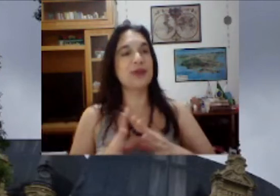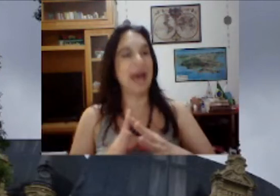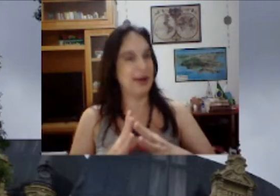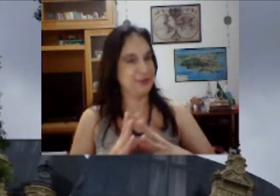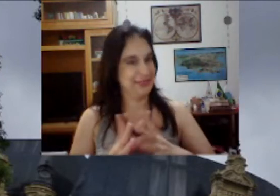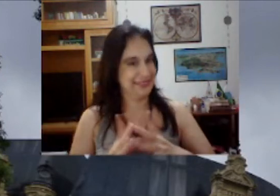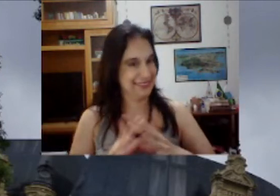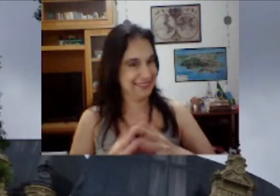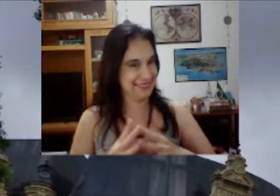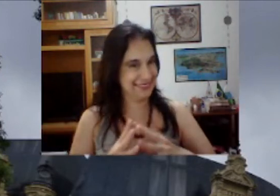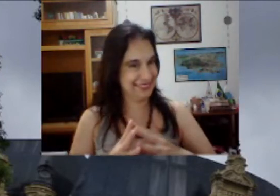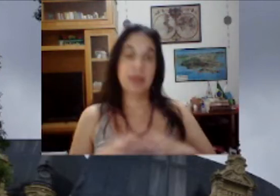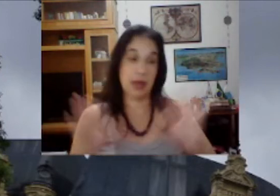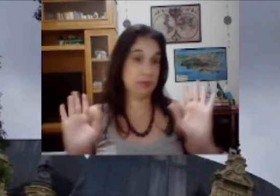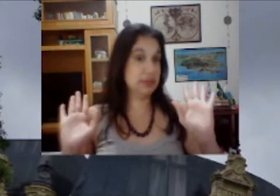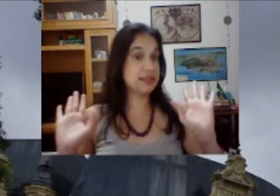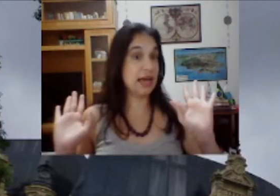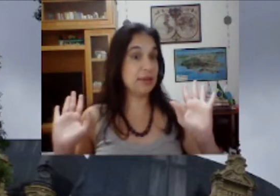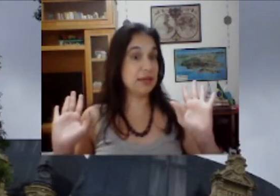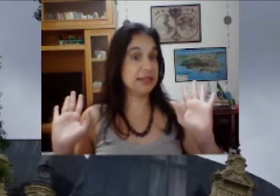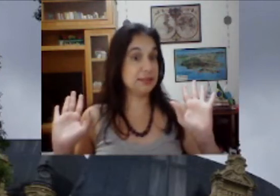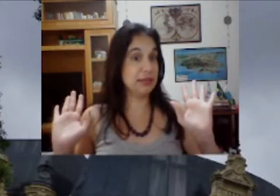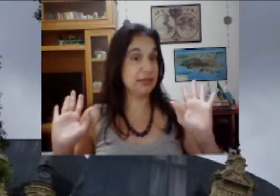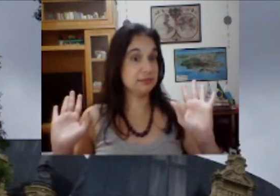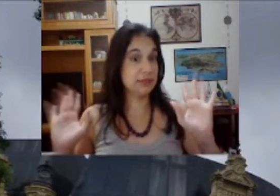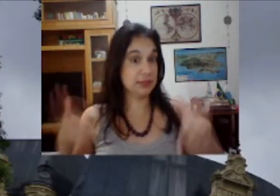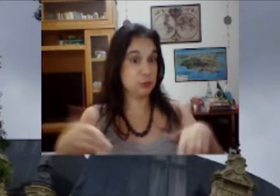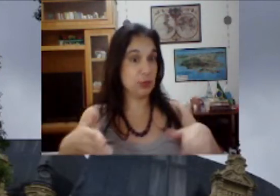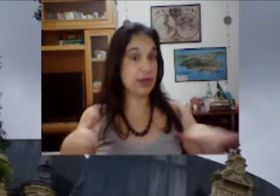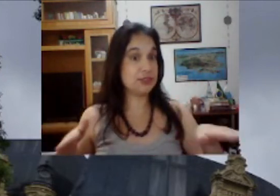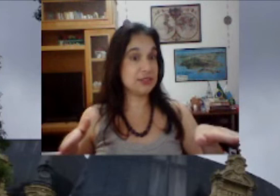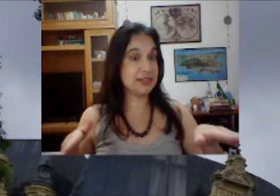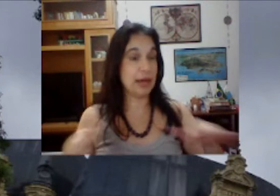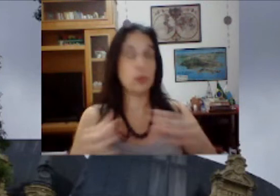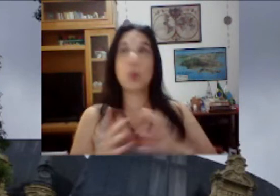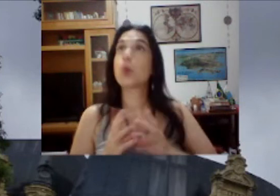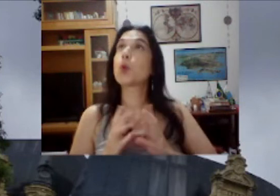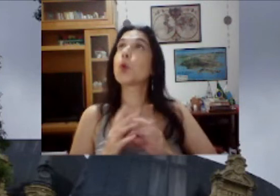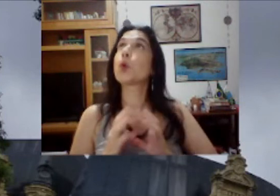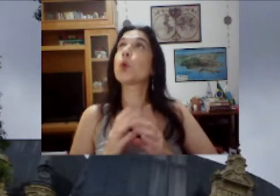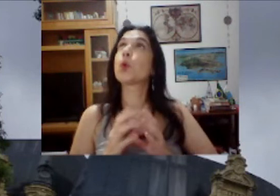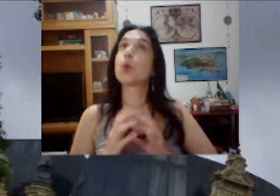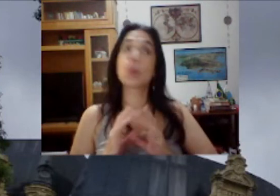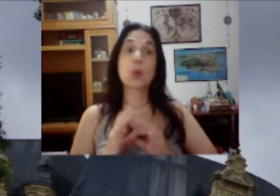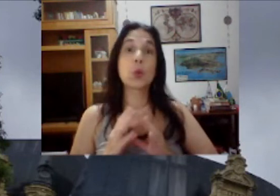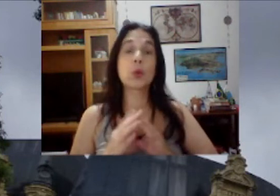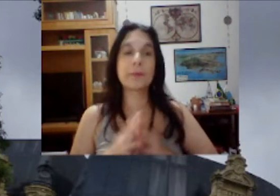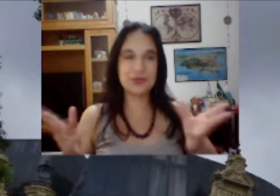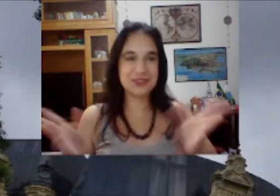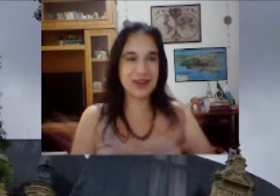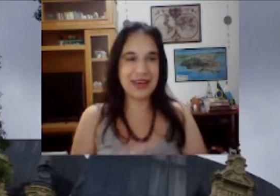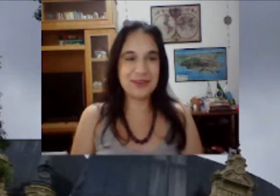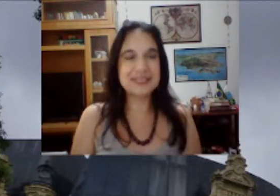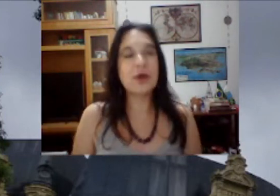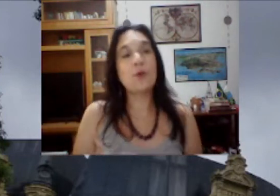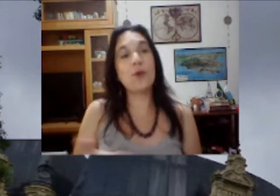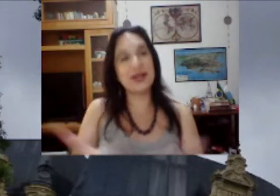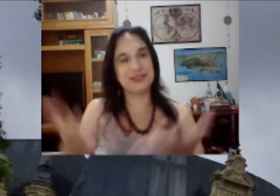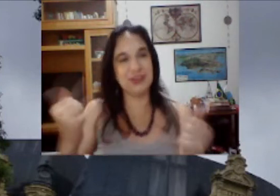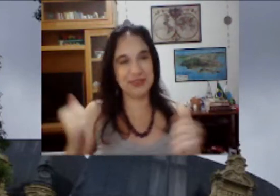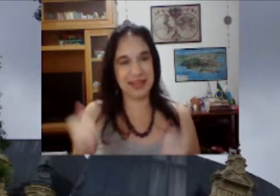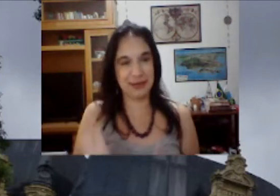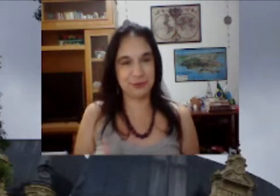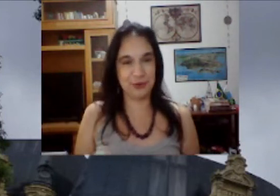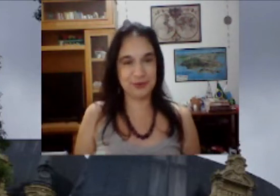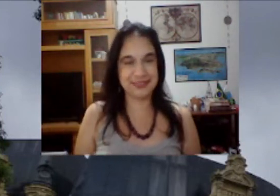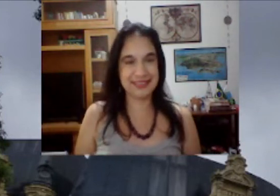beautiful houses. And this time it isn't me. It's records of the time. So anyways, what do